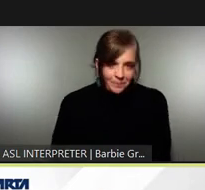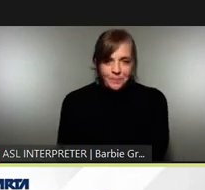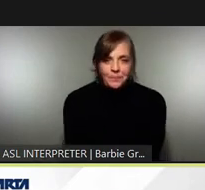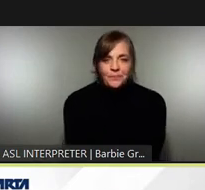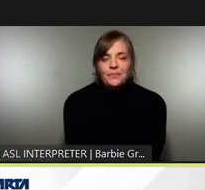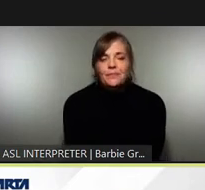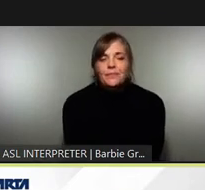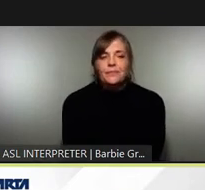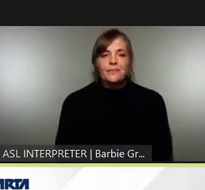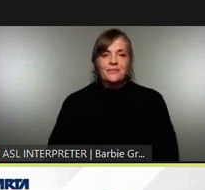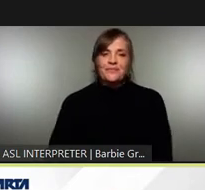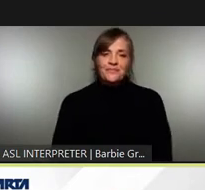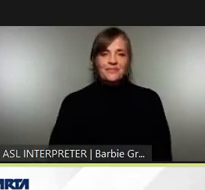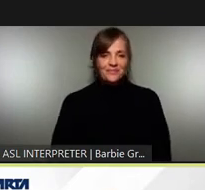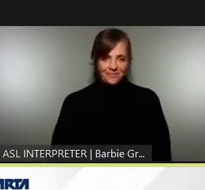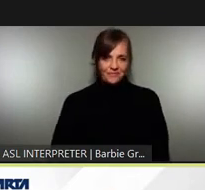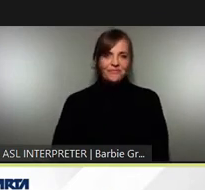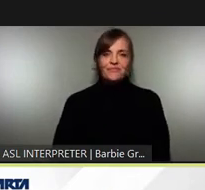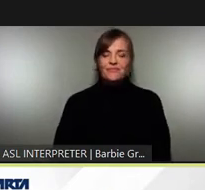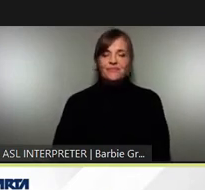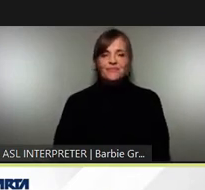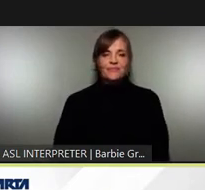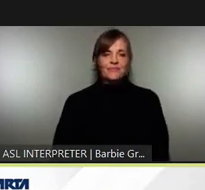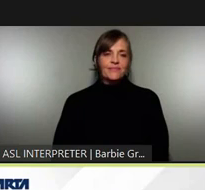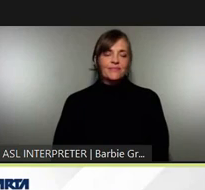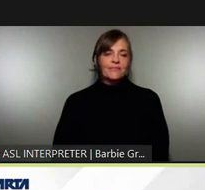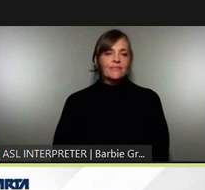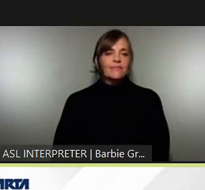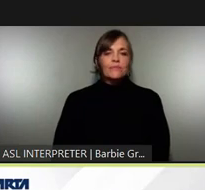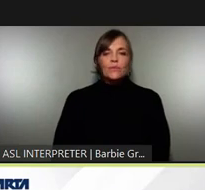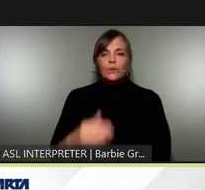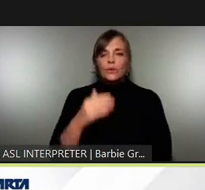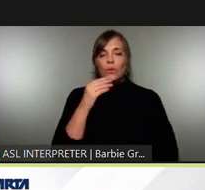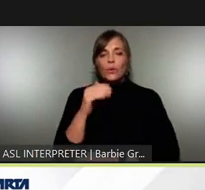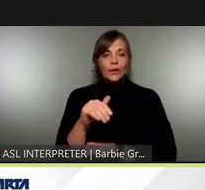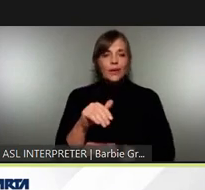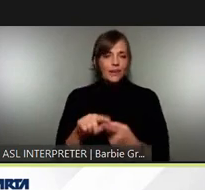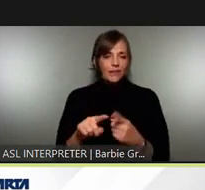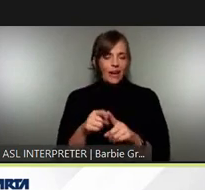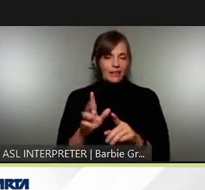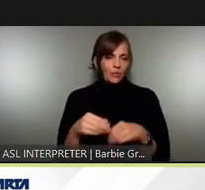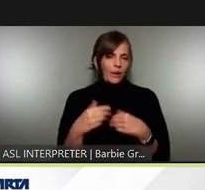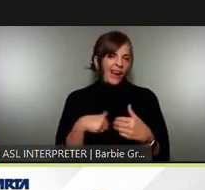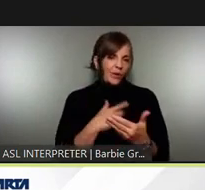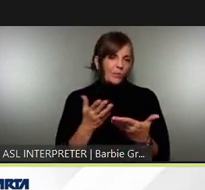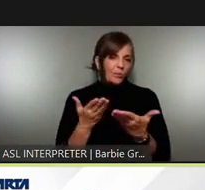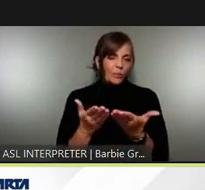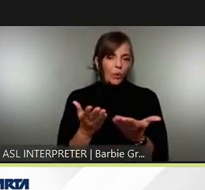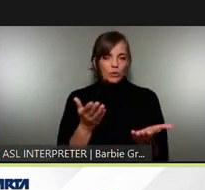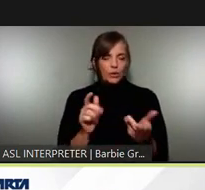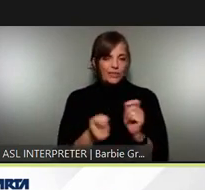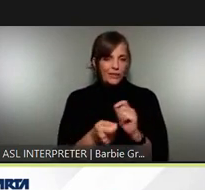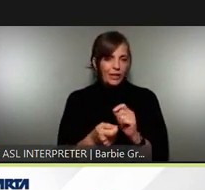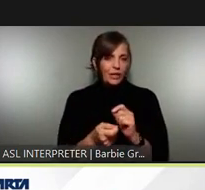Okay, well, good evening, friends. Would like to review with you some proposed service changes that TARTA is